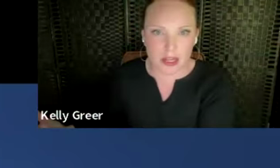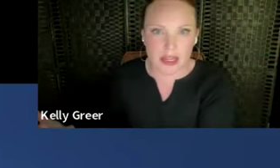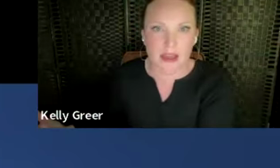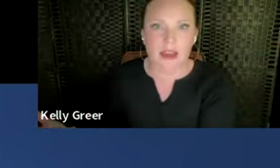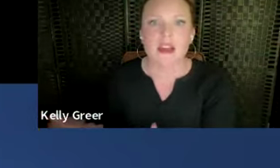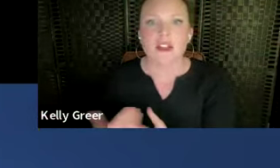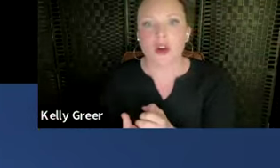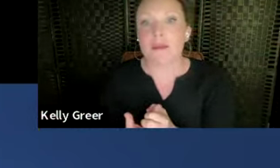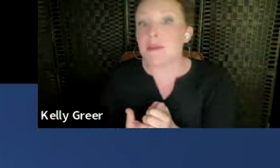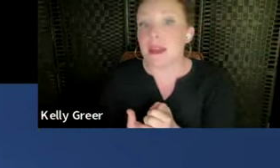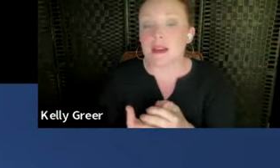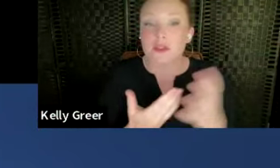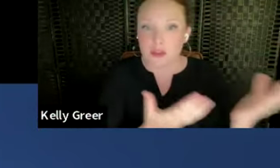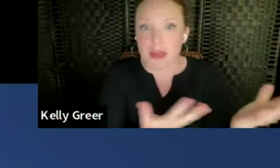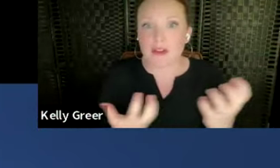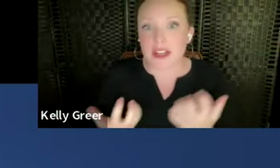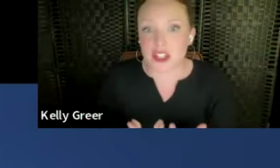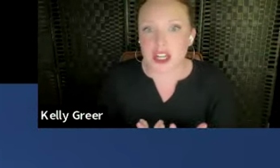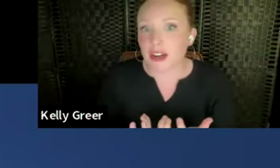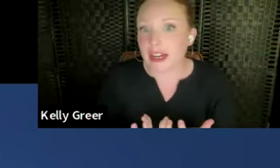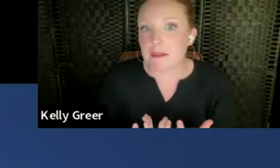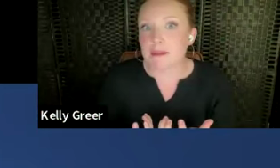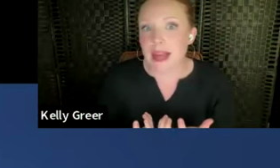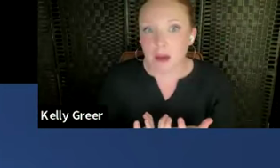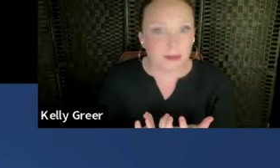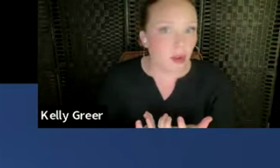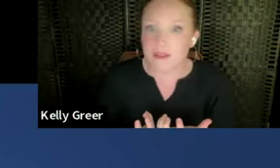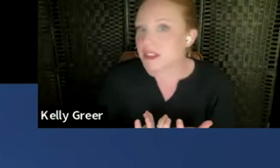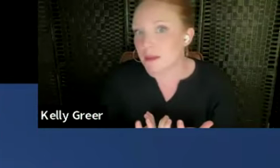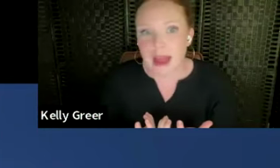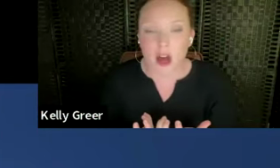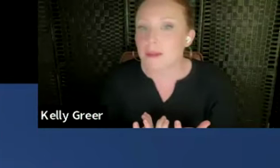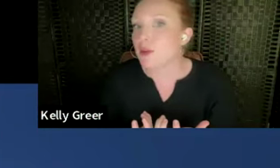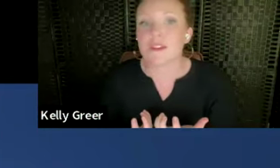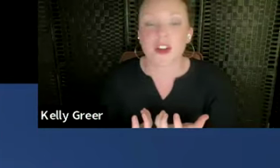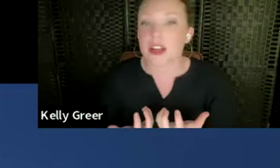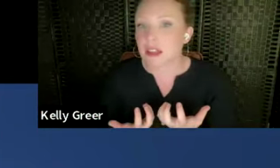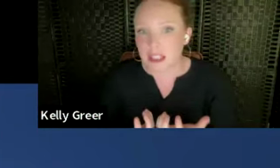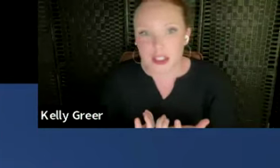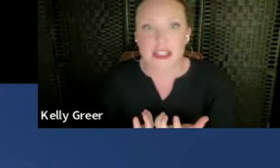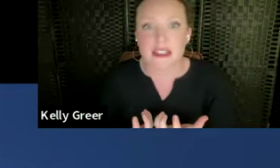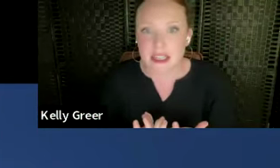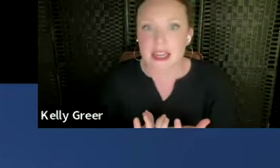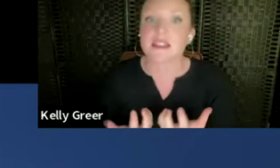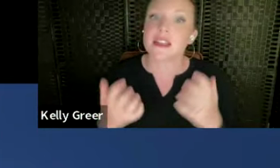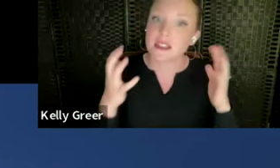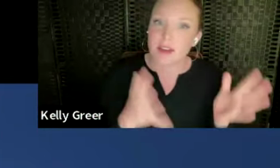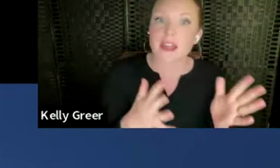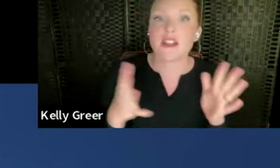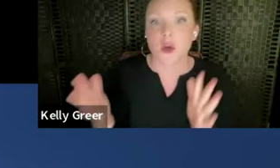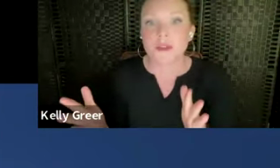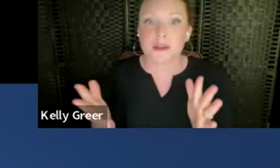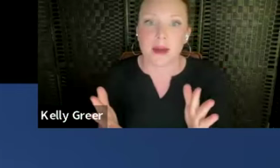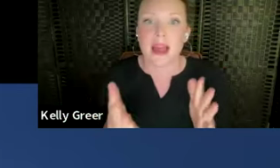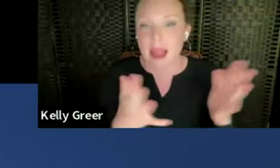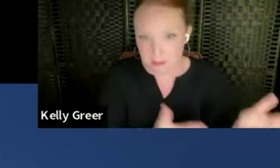our community. So maybe through that resharing, it might be helpful if somehow maybe we very clearly state this